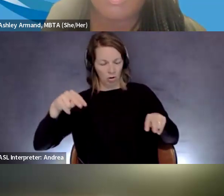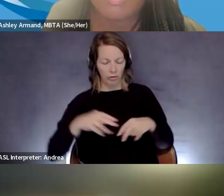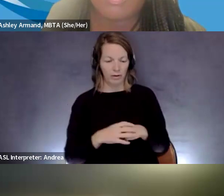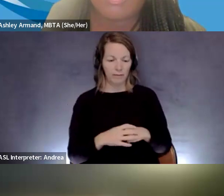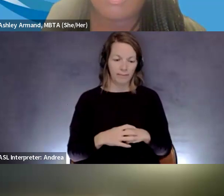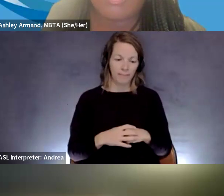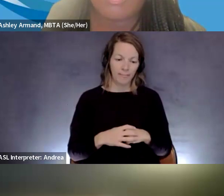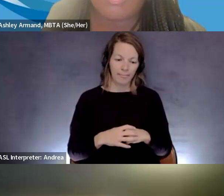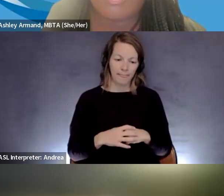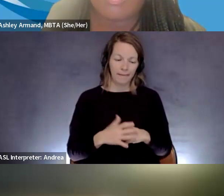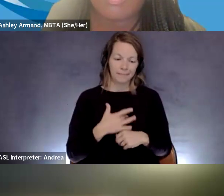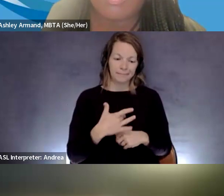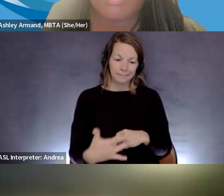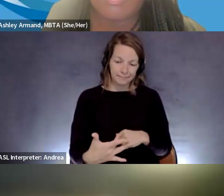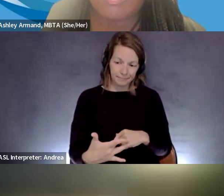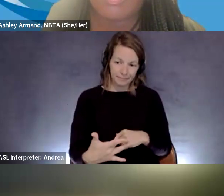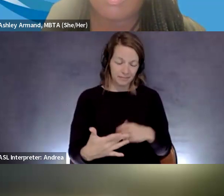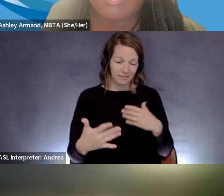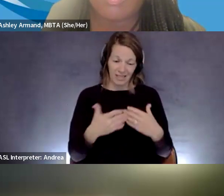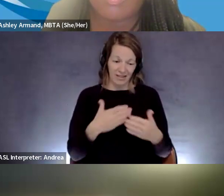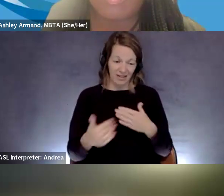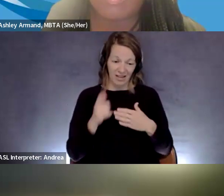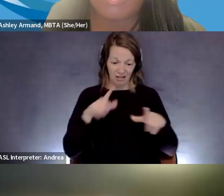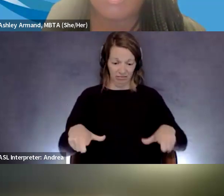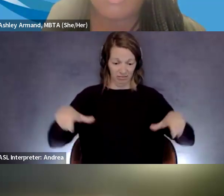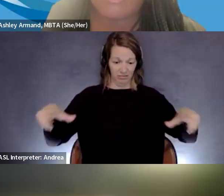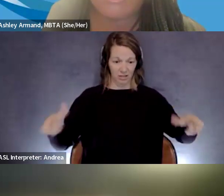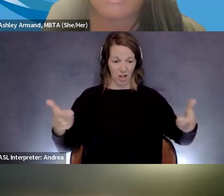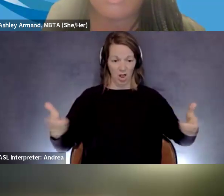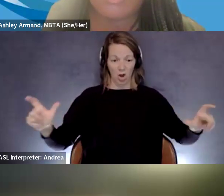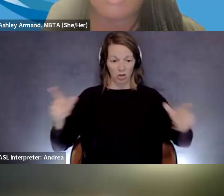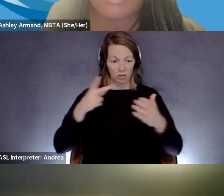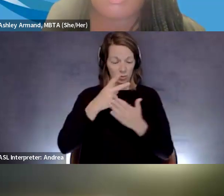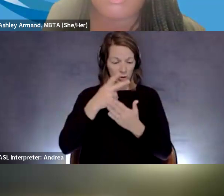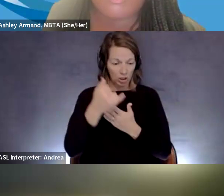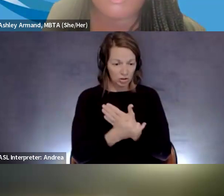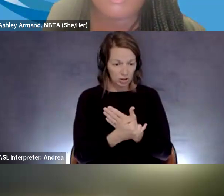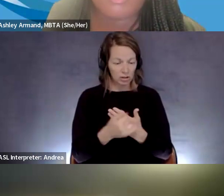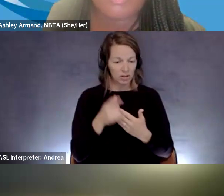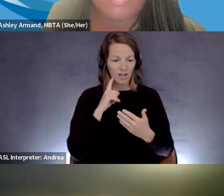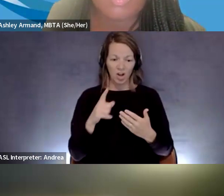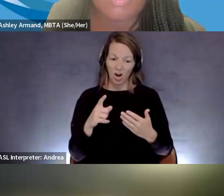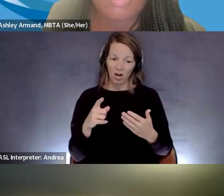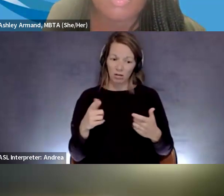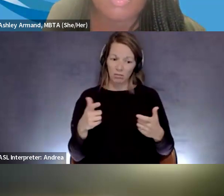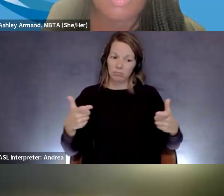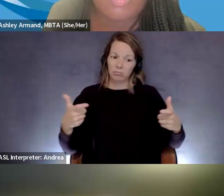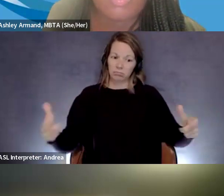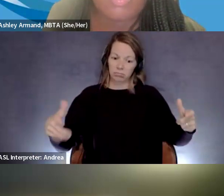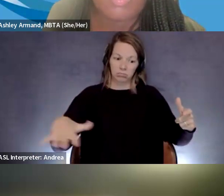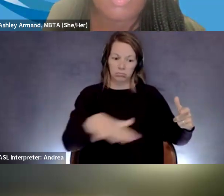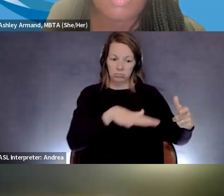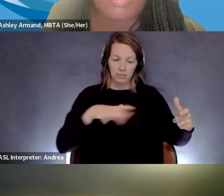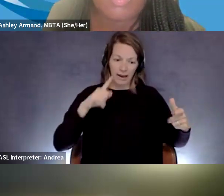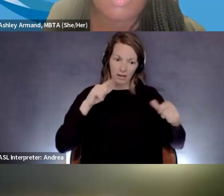And typically, even in these larger scale projects that are substantially greater in volume and duration